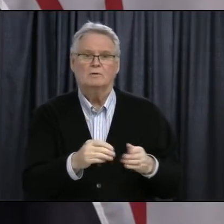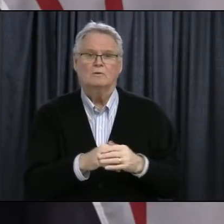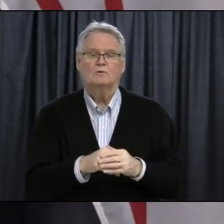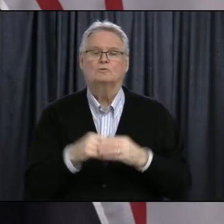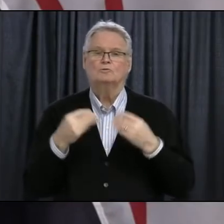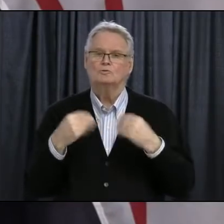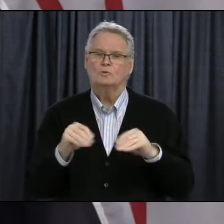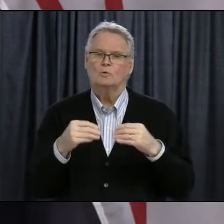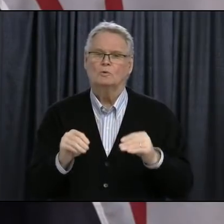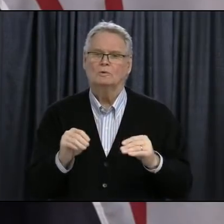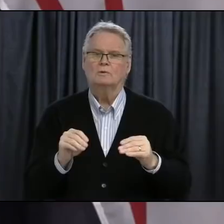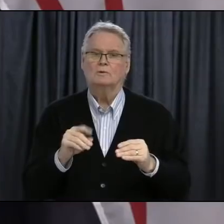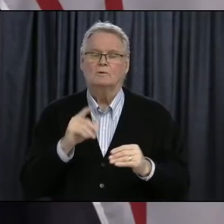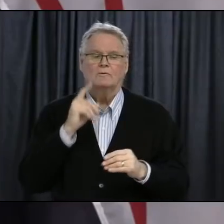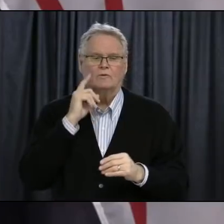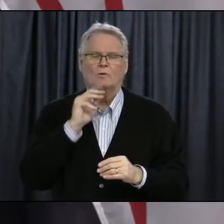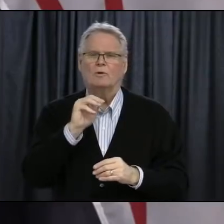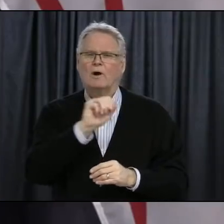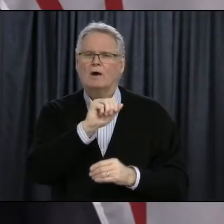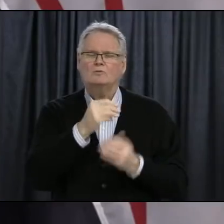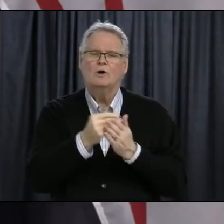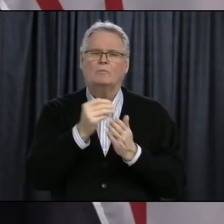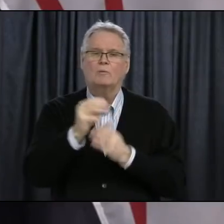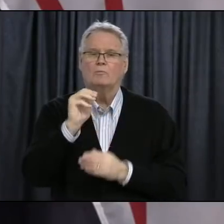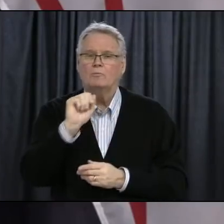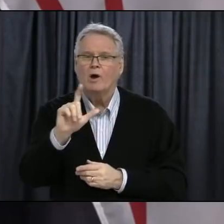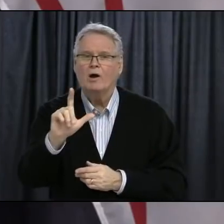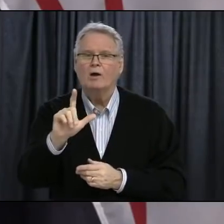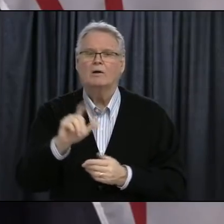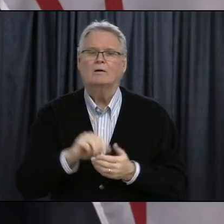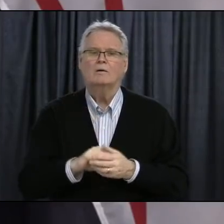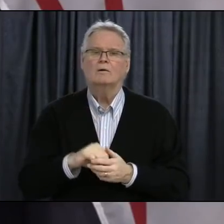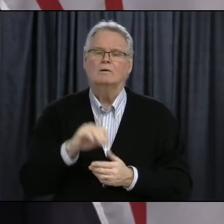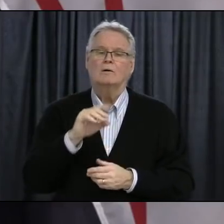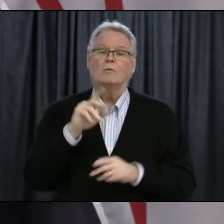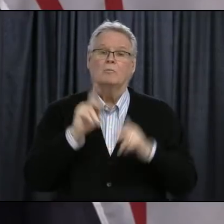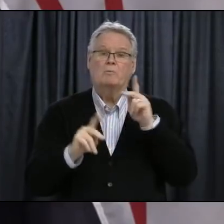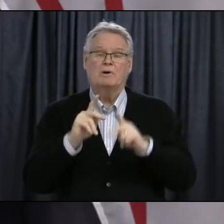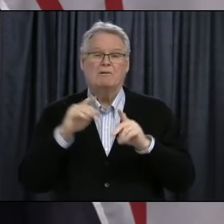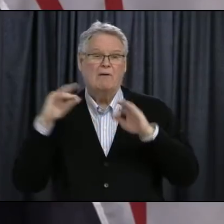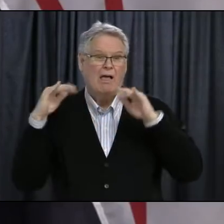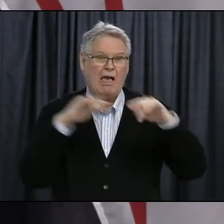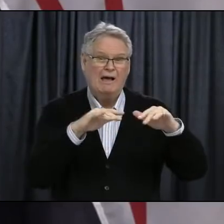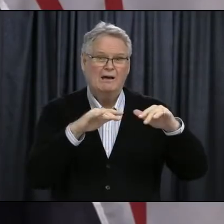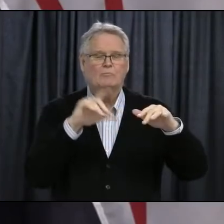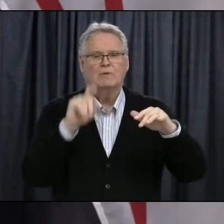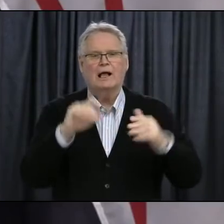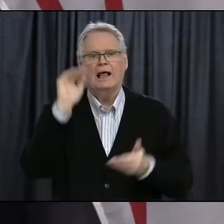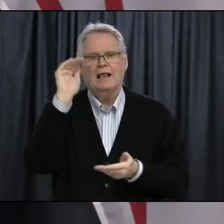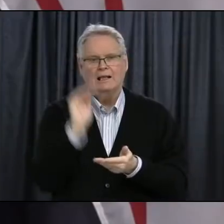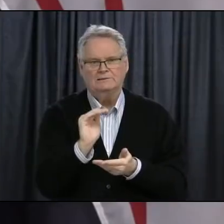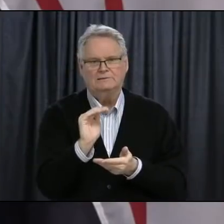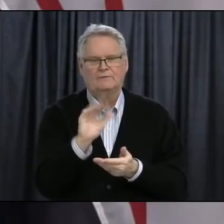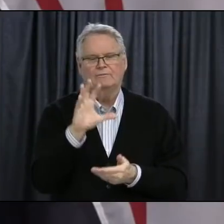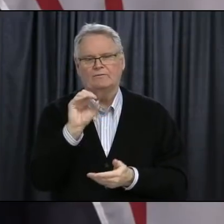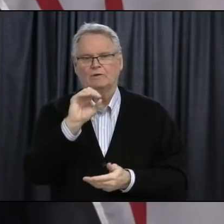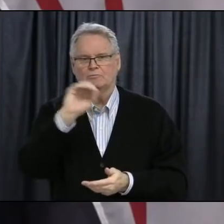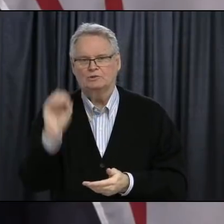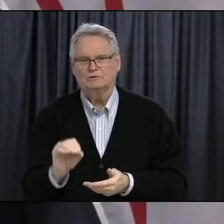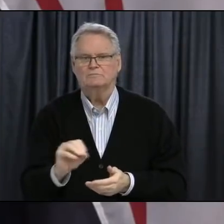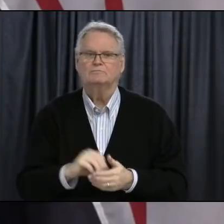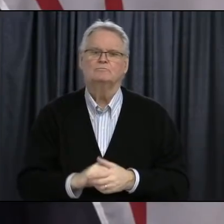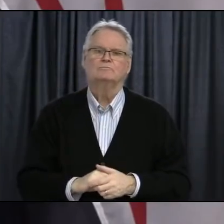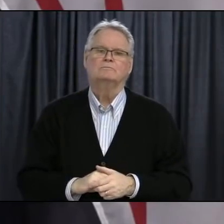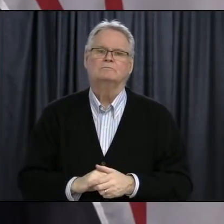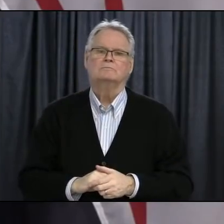in shopping malls, can open at 50% capacity, provided physical distancing can be maintained. Personal service establishments,